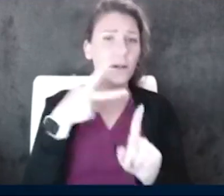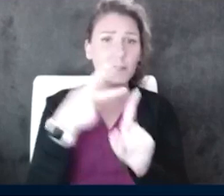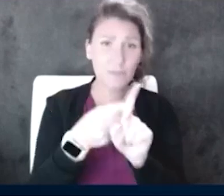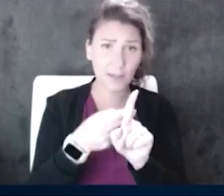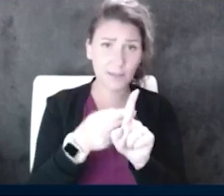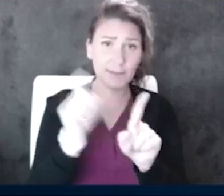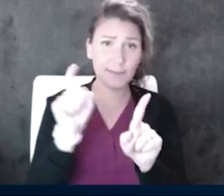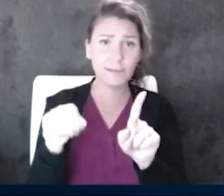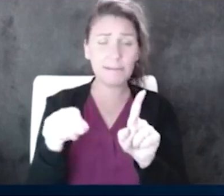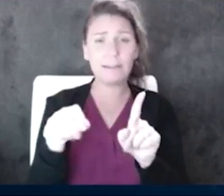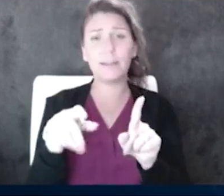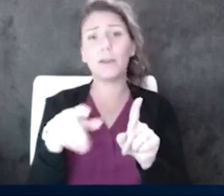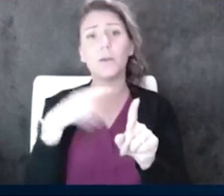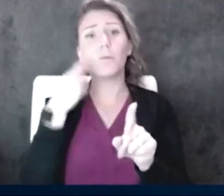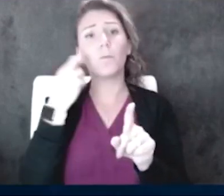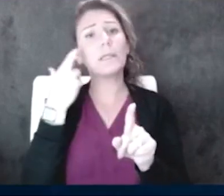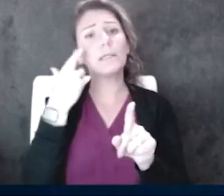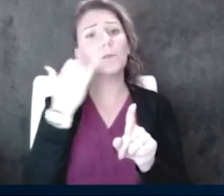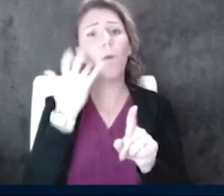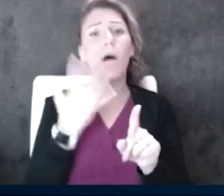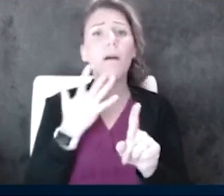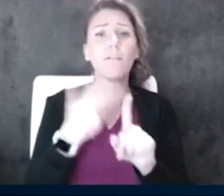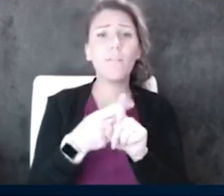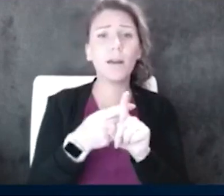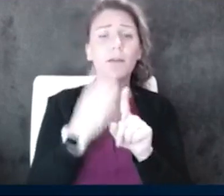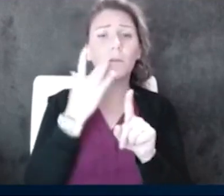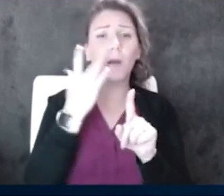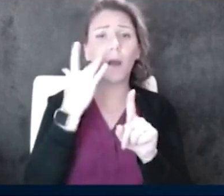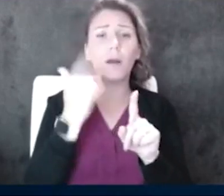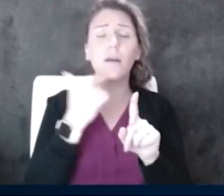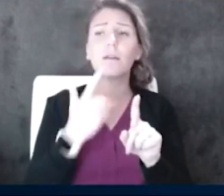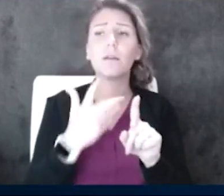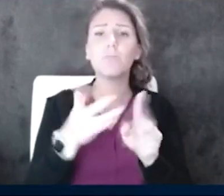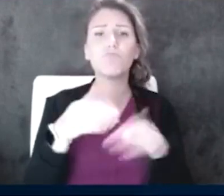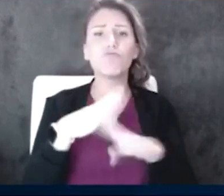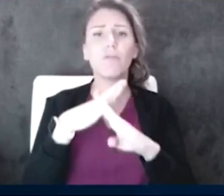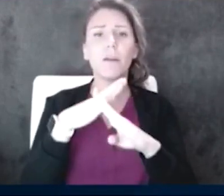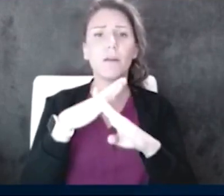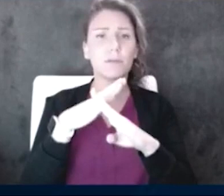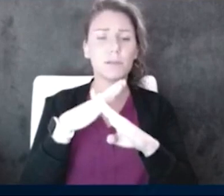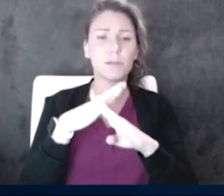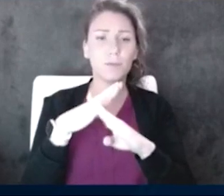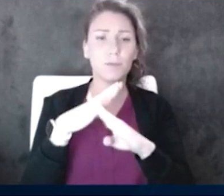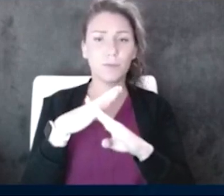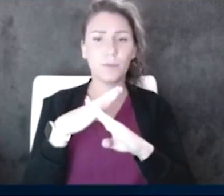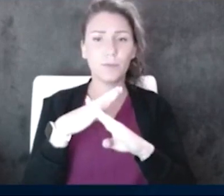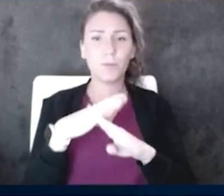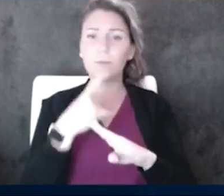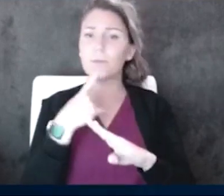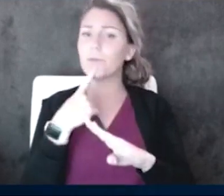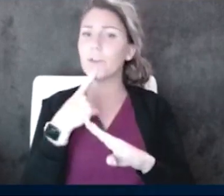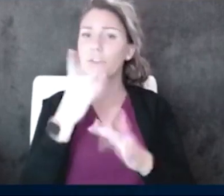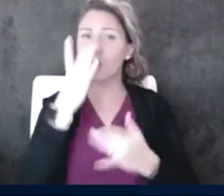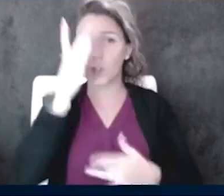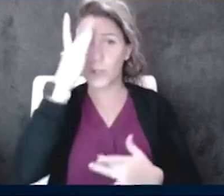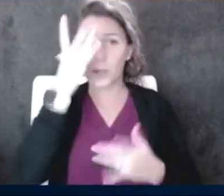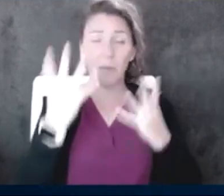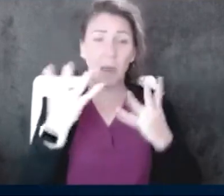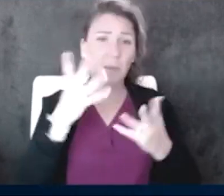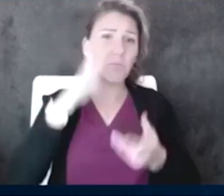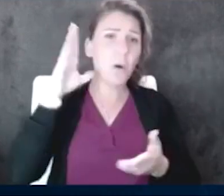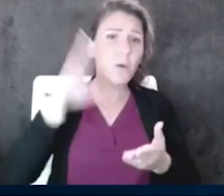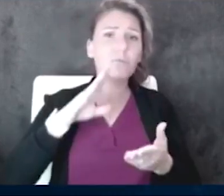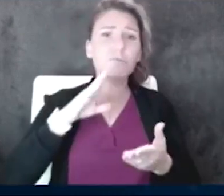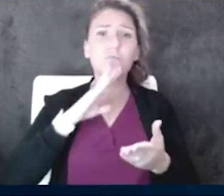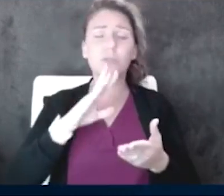vaccinated is because it helps prevent severe disease. It may reduce transmission. It reduces long haul syndrome. In